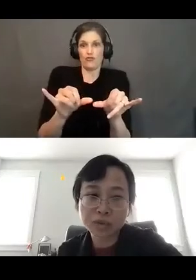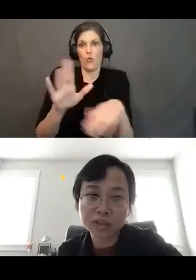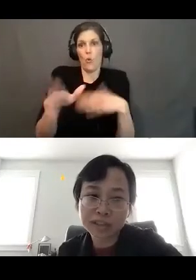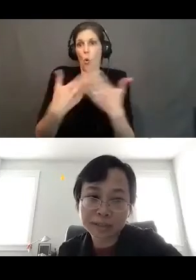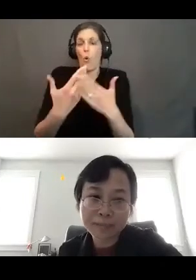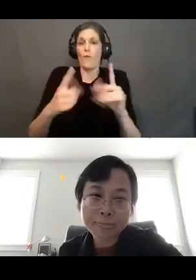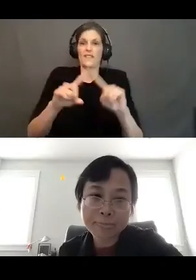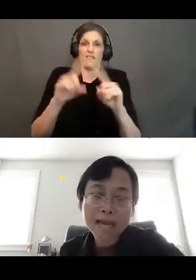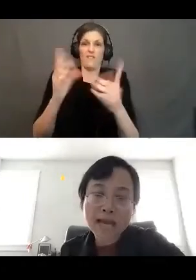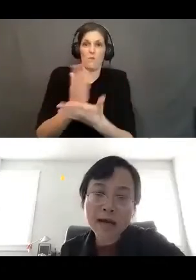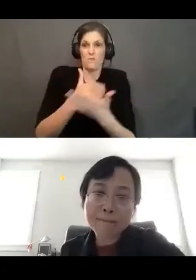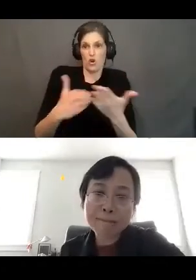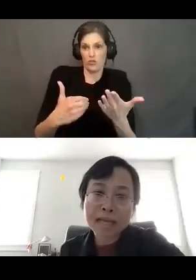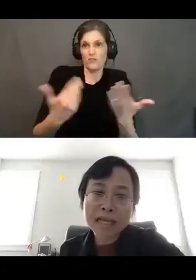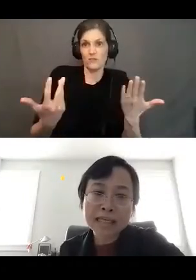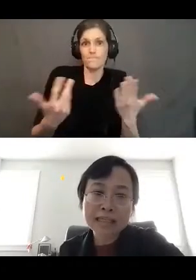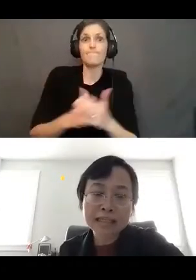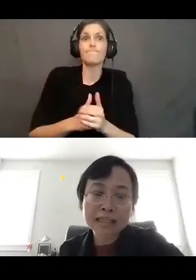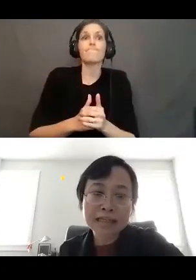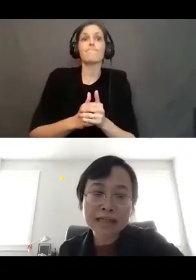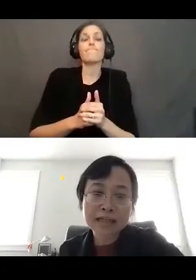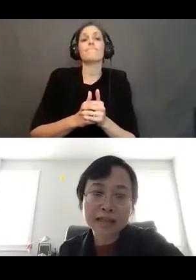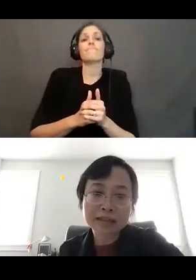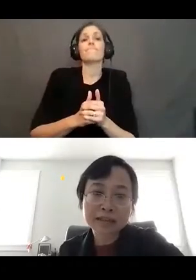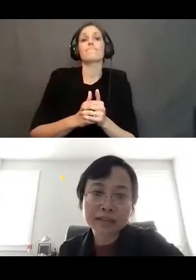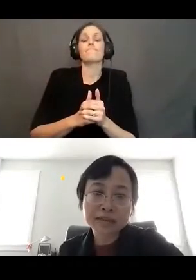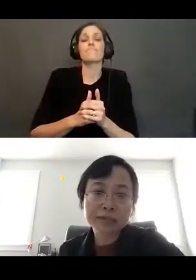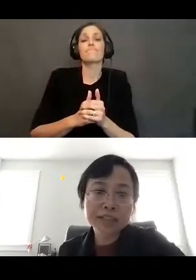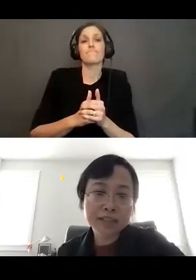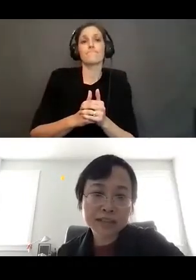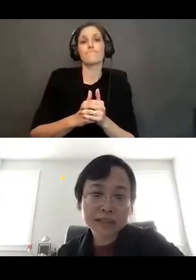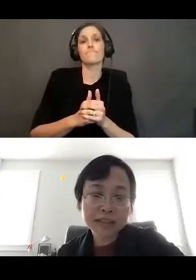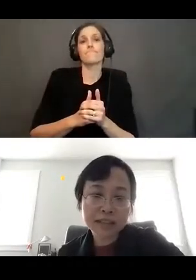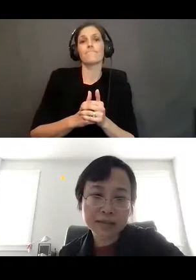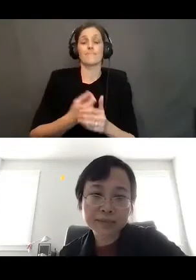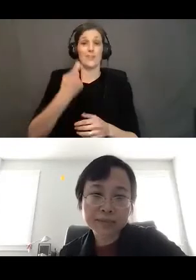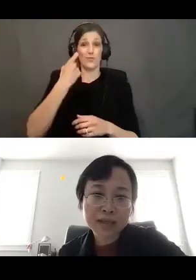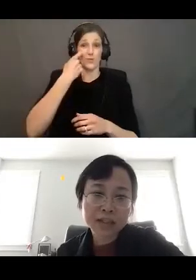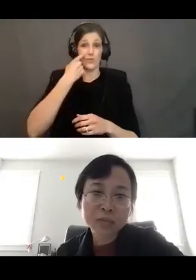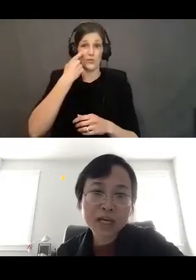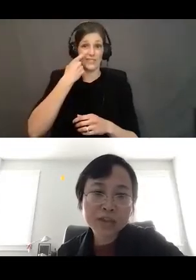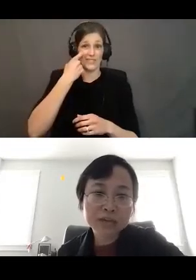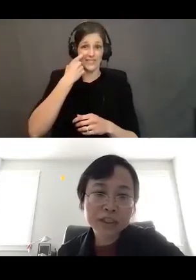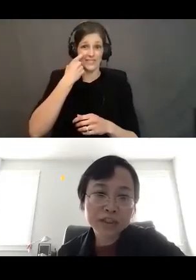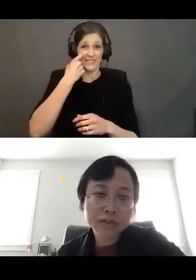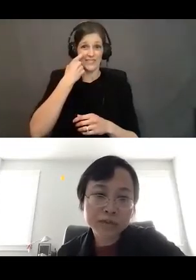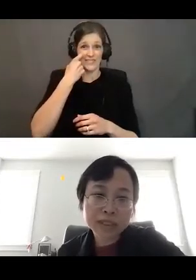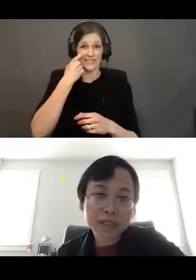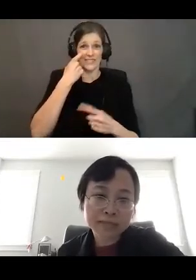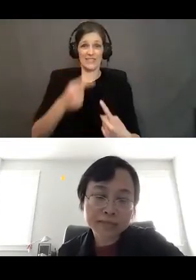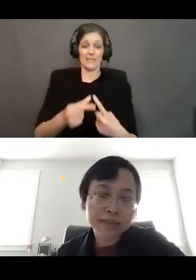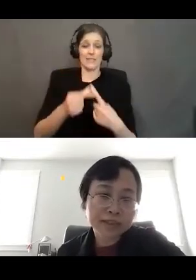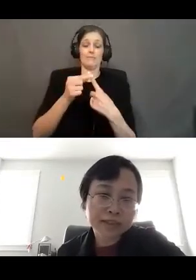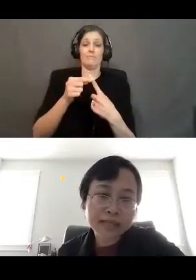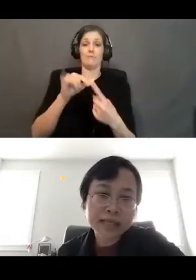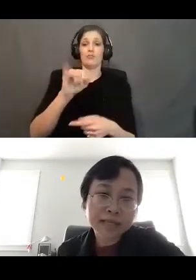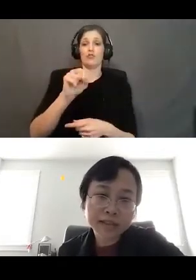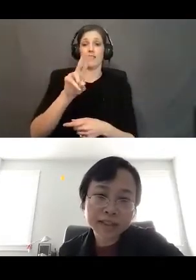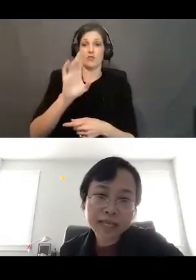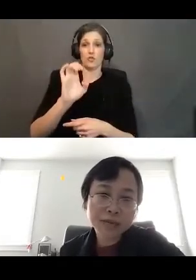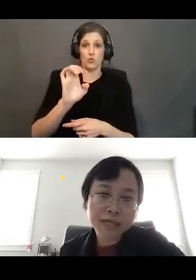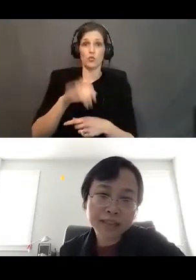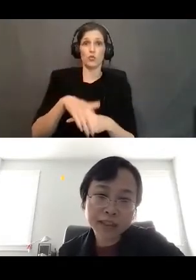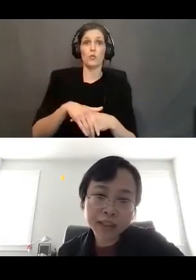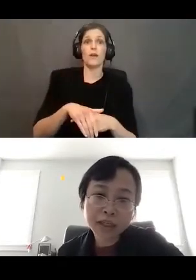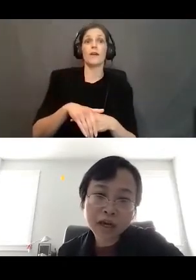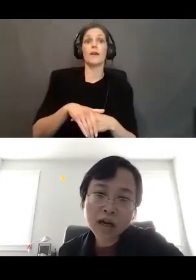interested in. In a recent special issue,